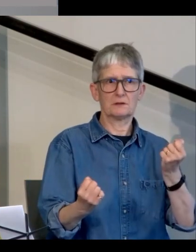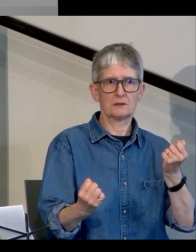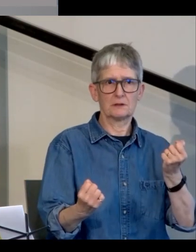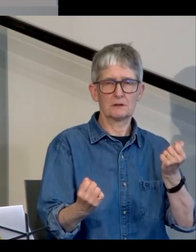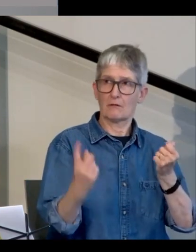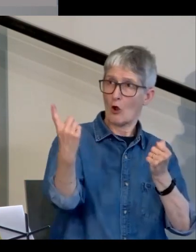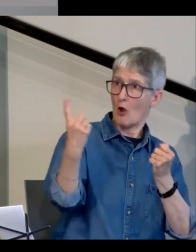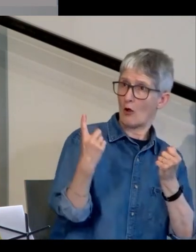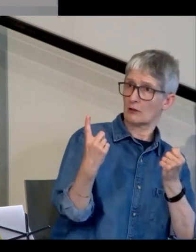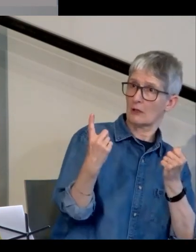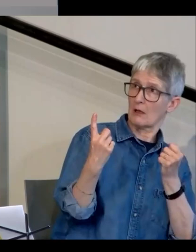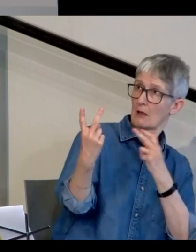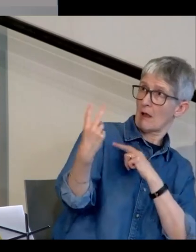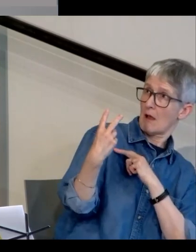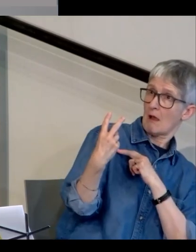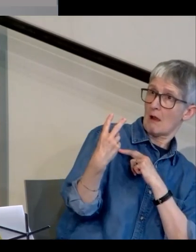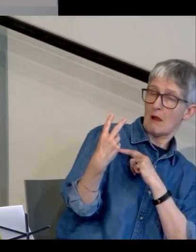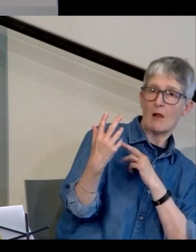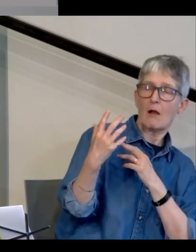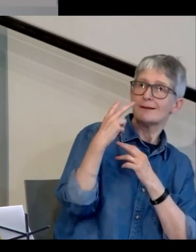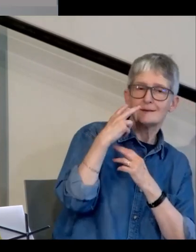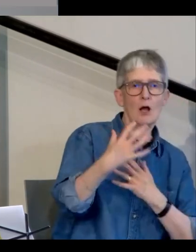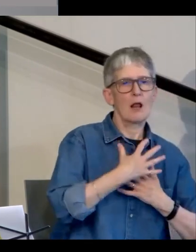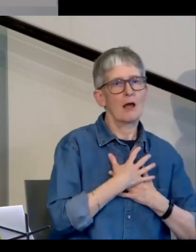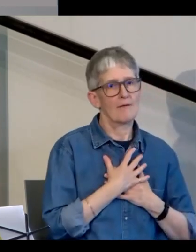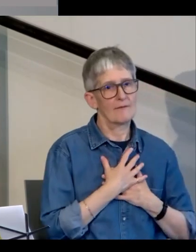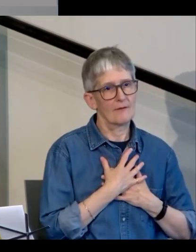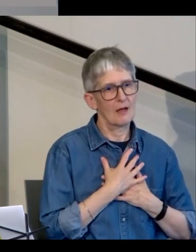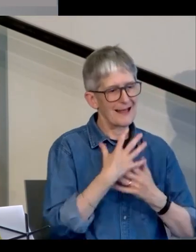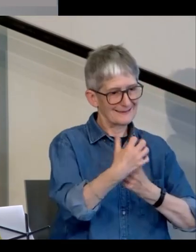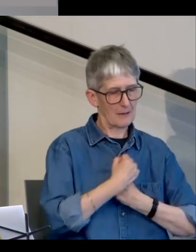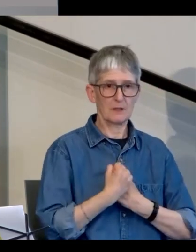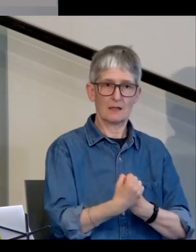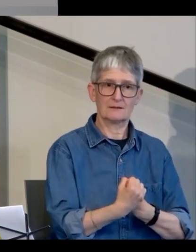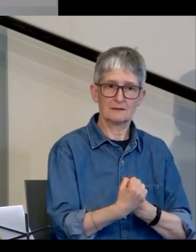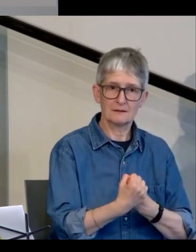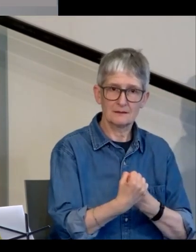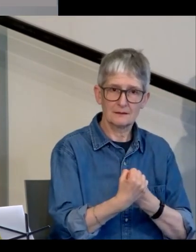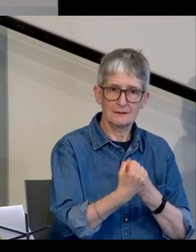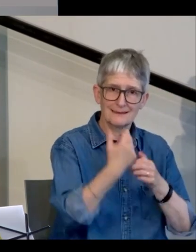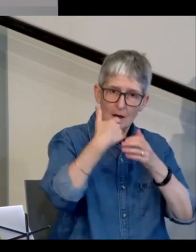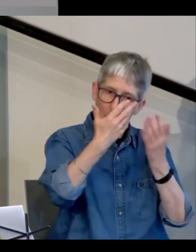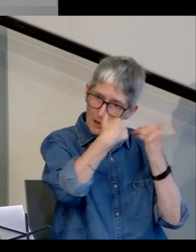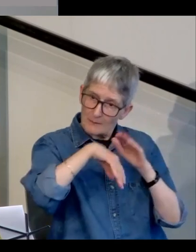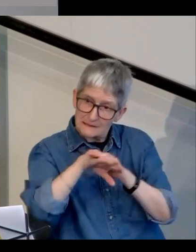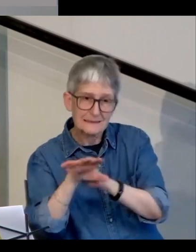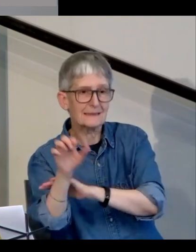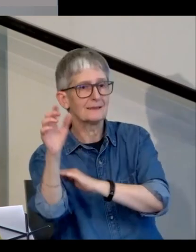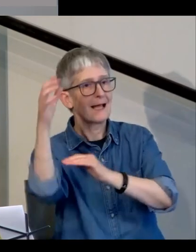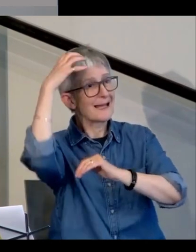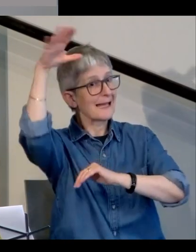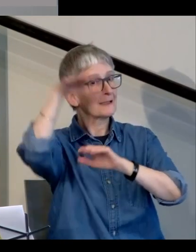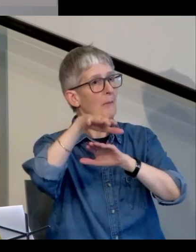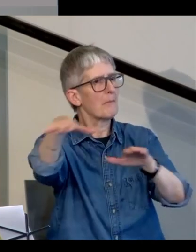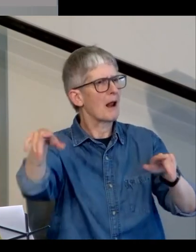and seeing His eyes of love and acceptance on us, welcoming Him home, us home into His kingdom, the